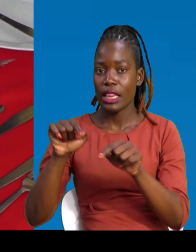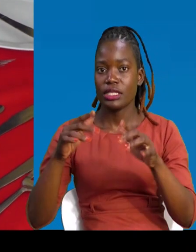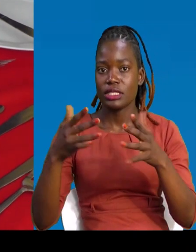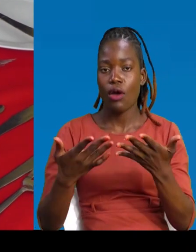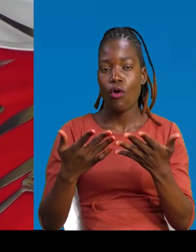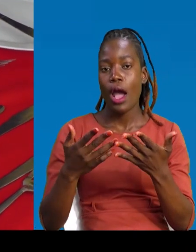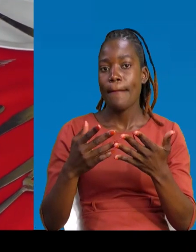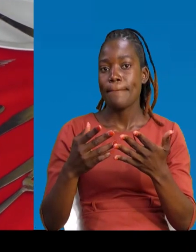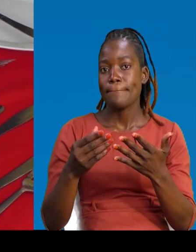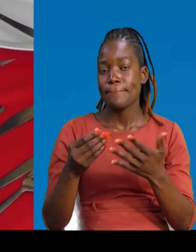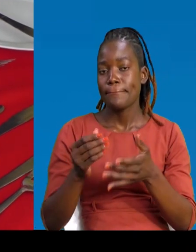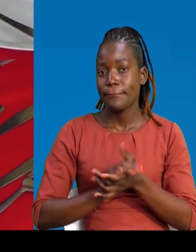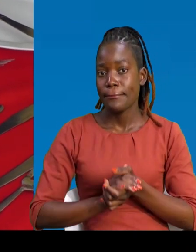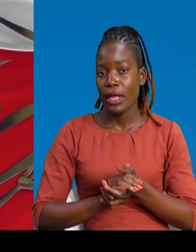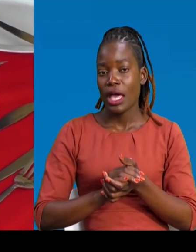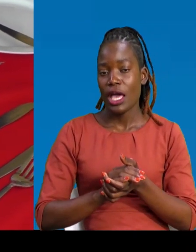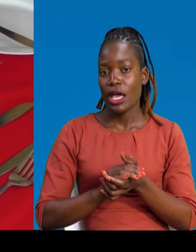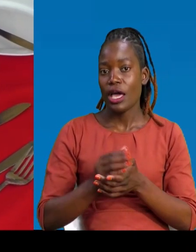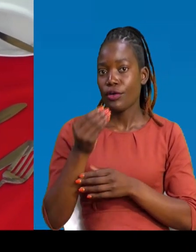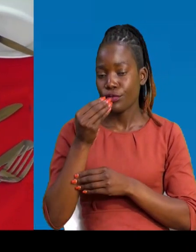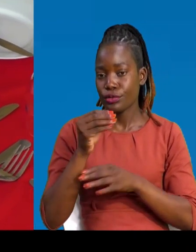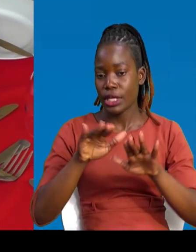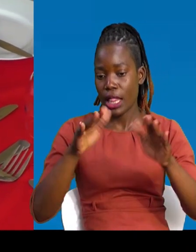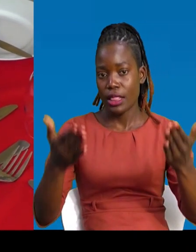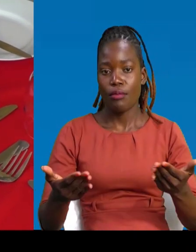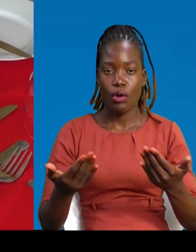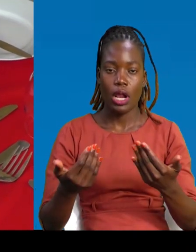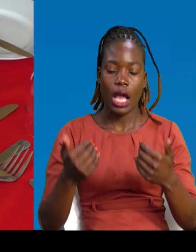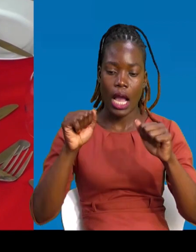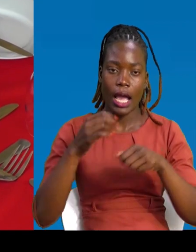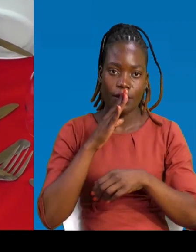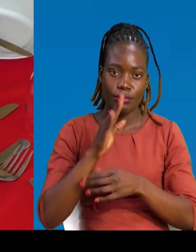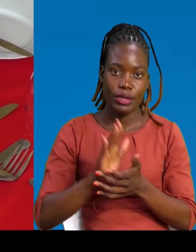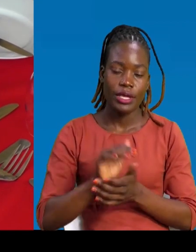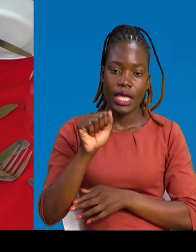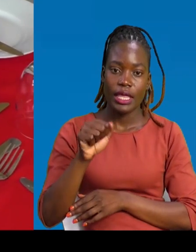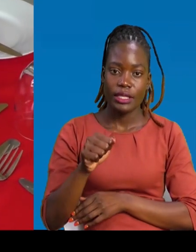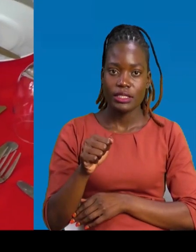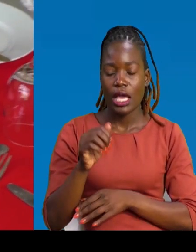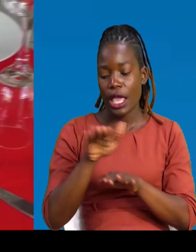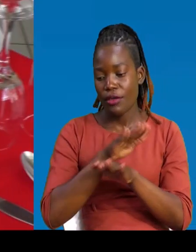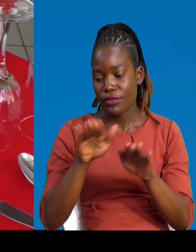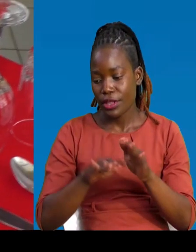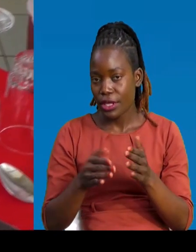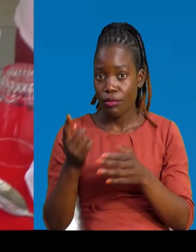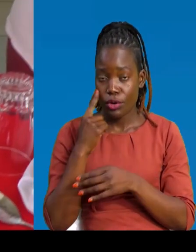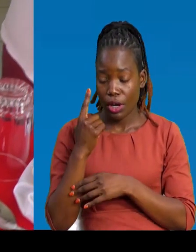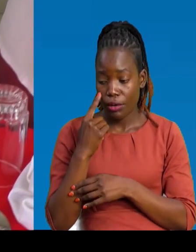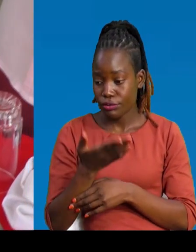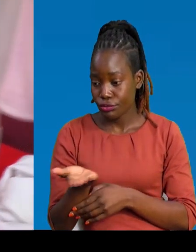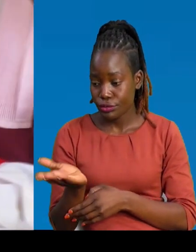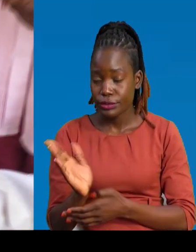dinner. Nini table ya fine dining ni zaka. Yeah, kuna napkin, nini, na glasses,